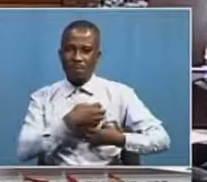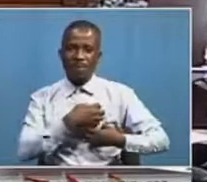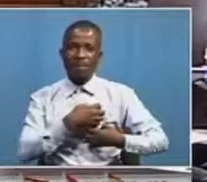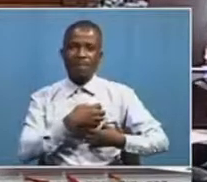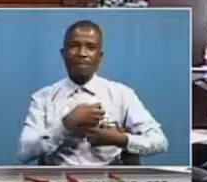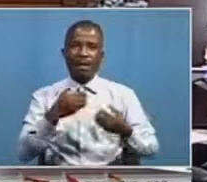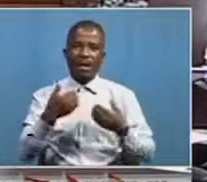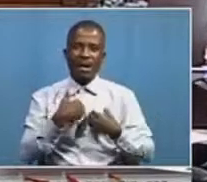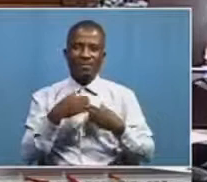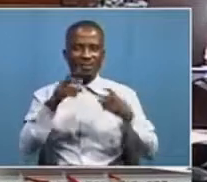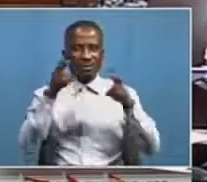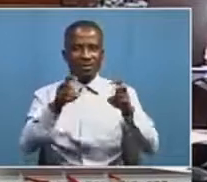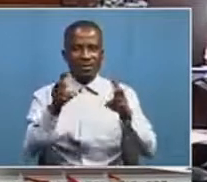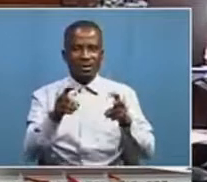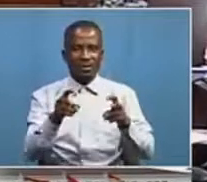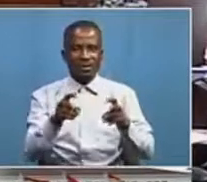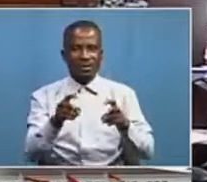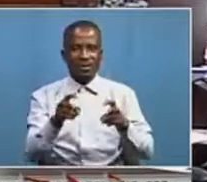case